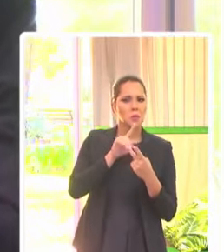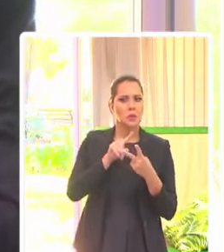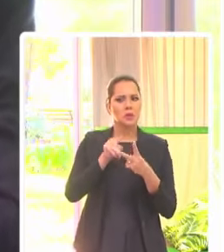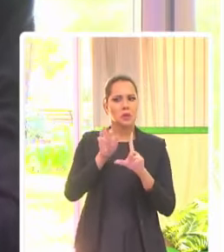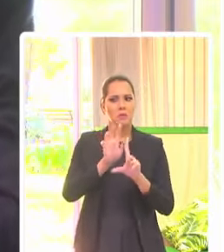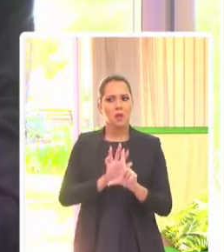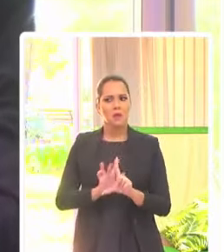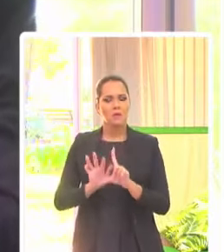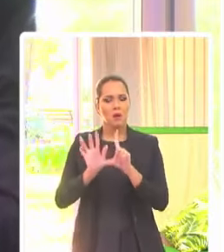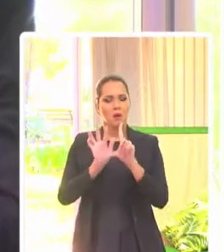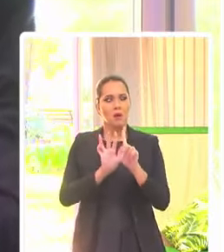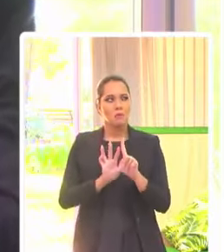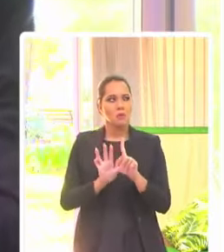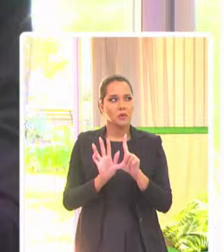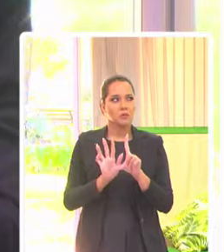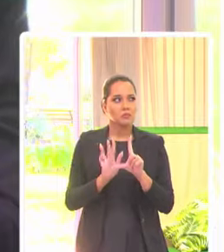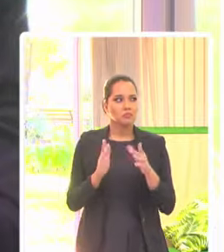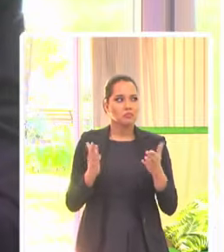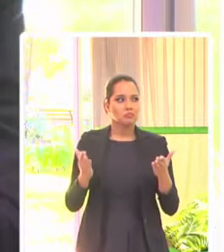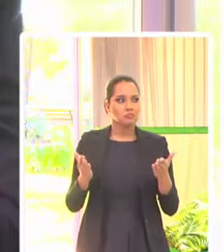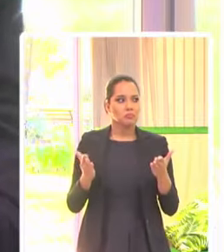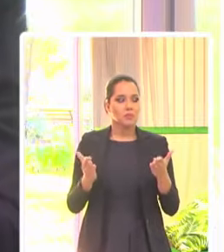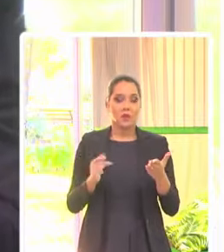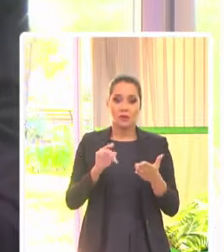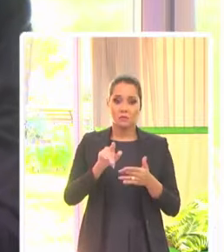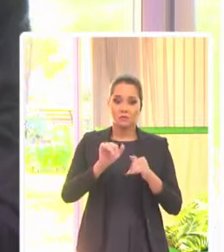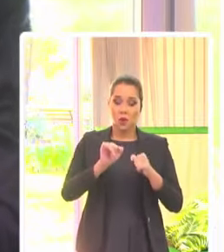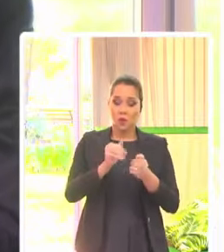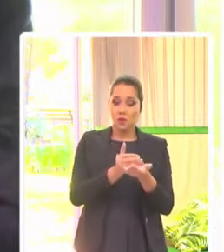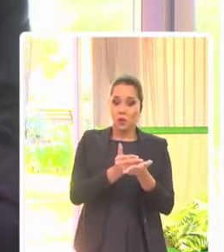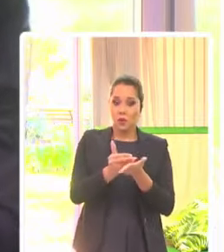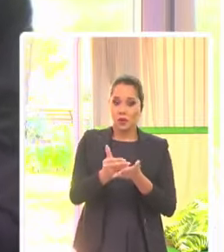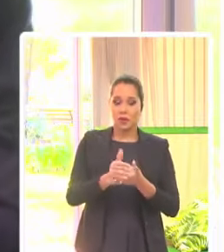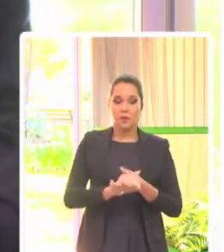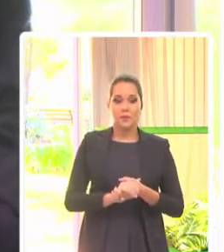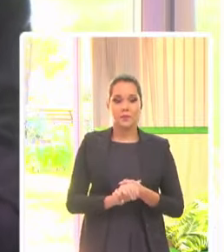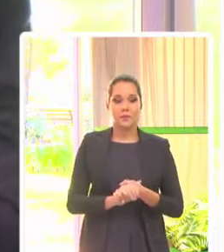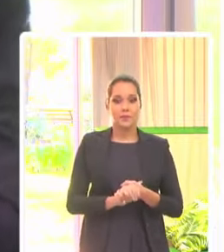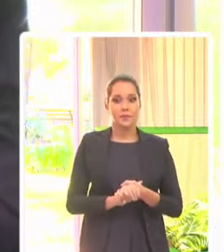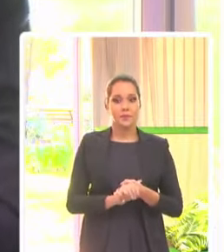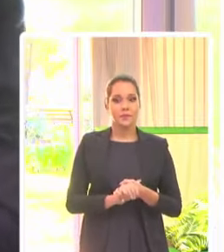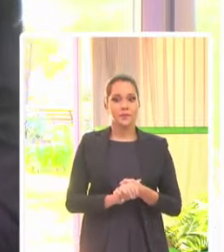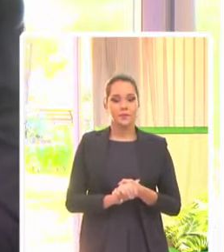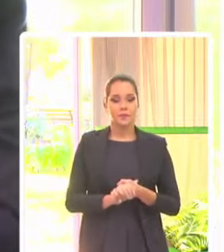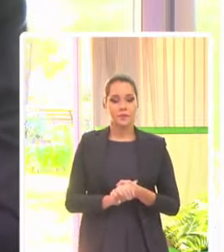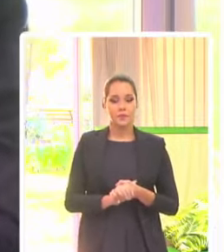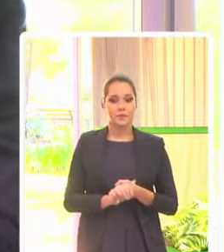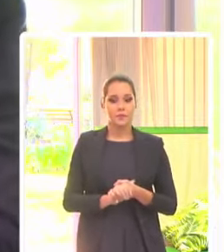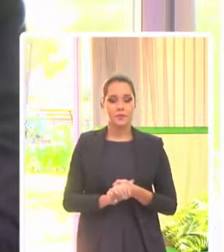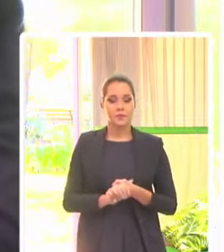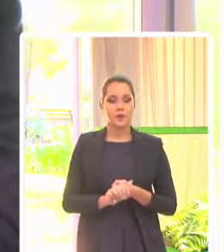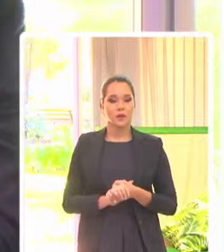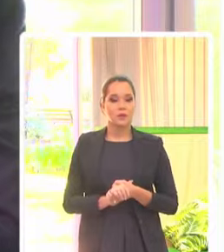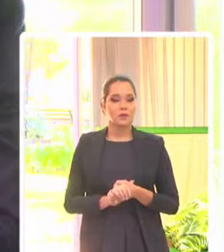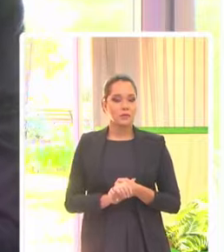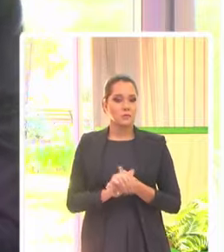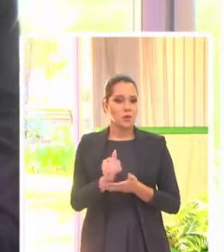platform? You could start doing more tailored,